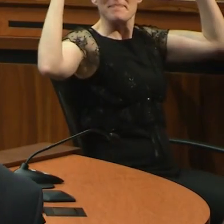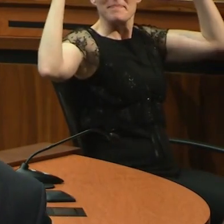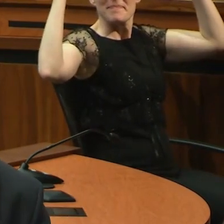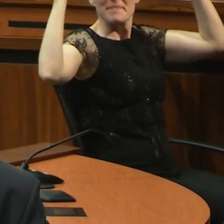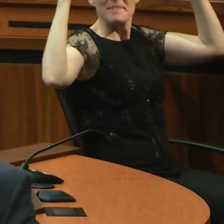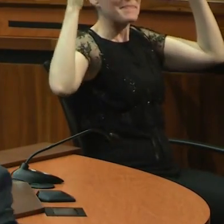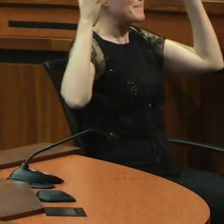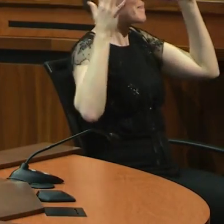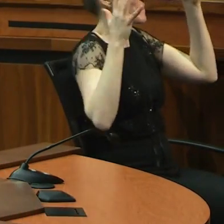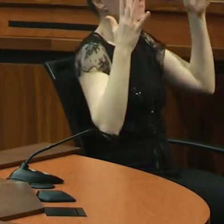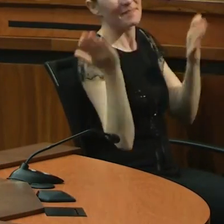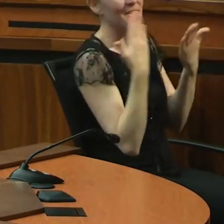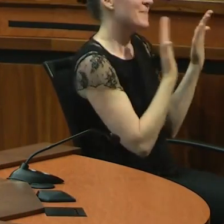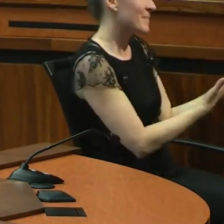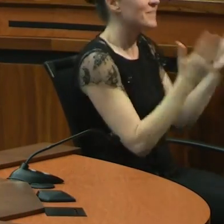Yes, thank you, Chris.